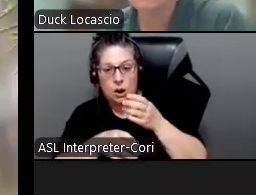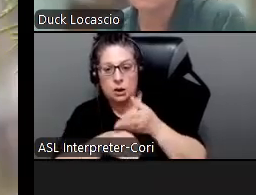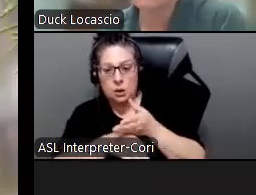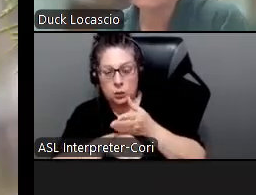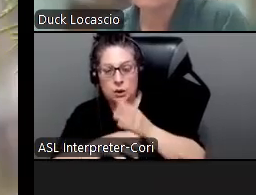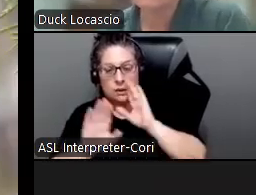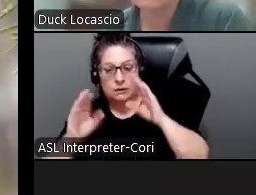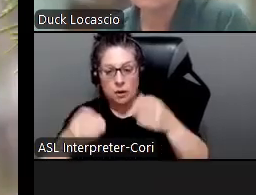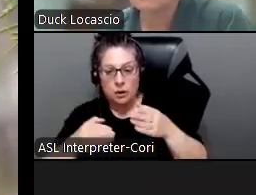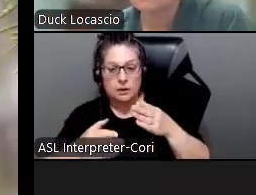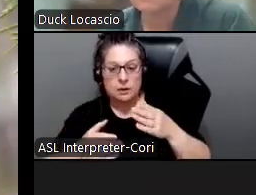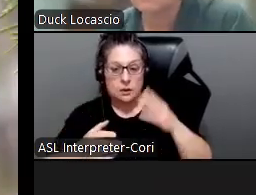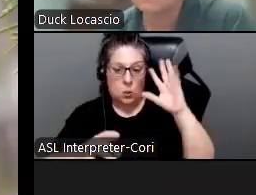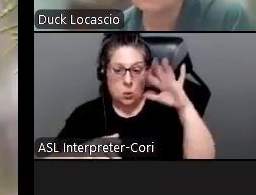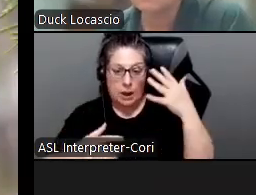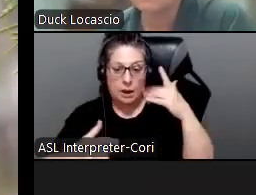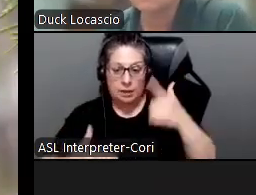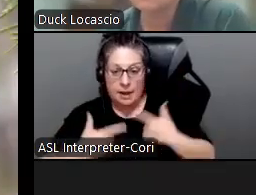habitat management.